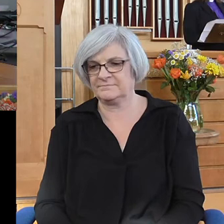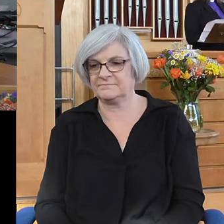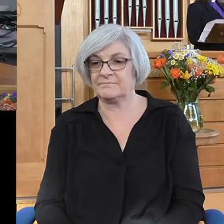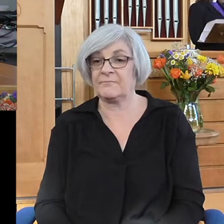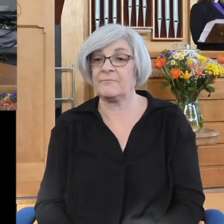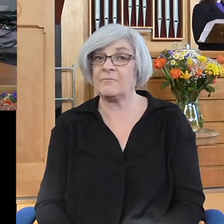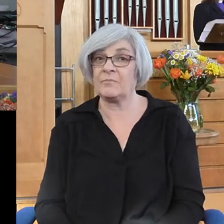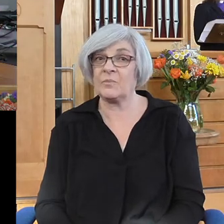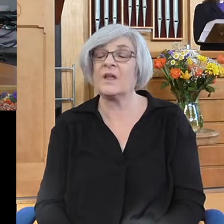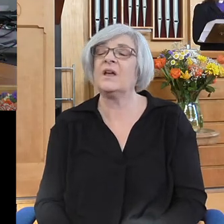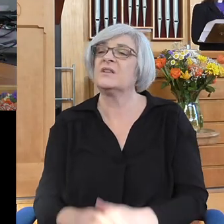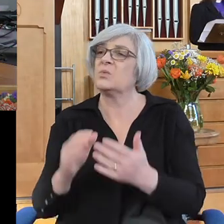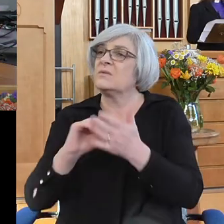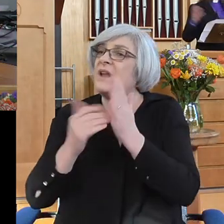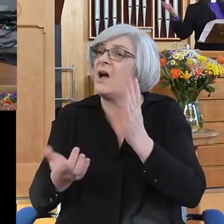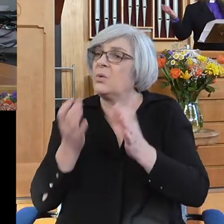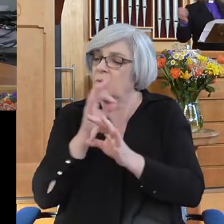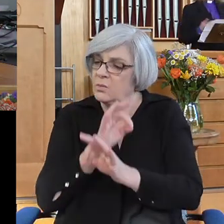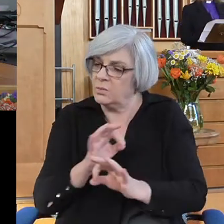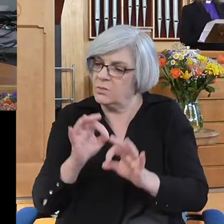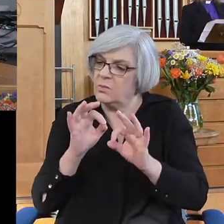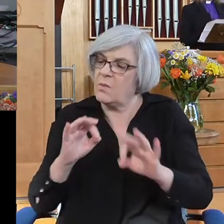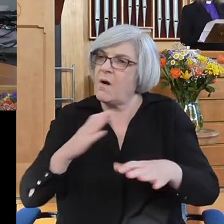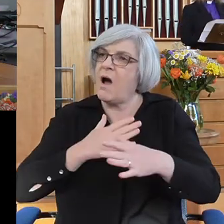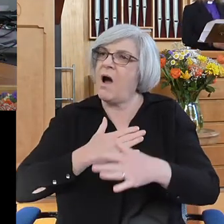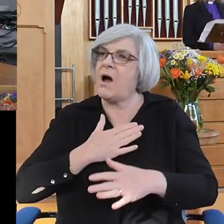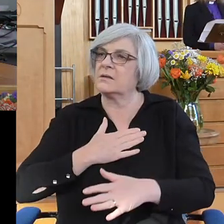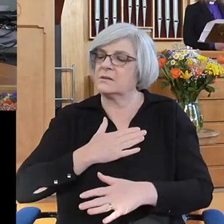Now let's quieten our hearts and pray. Let us pray.